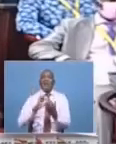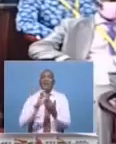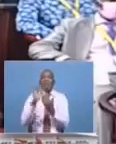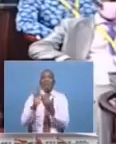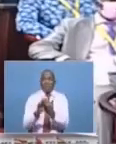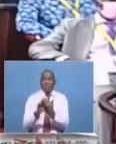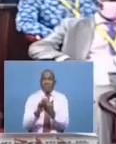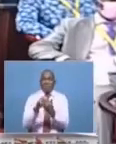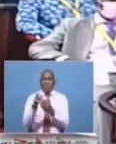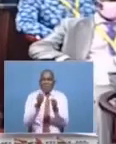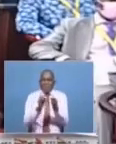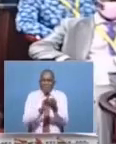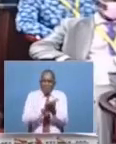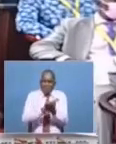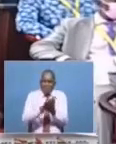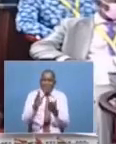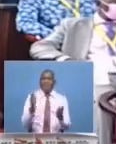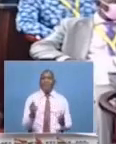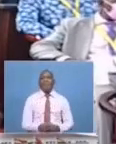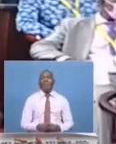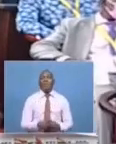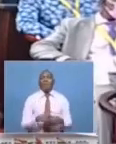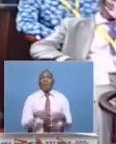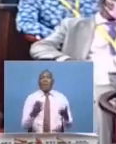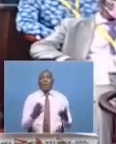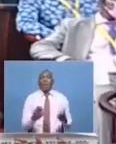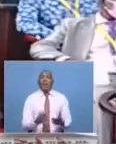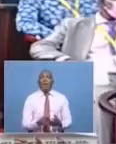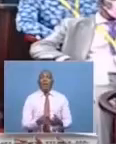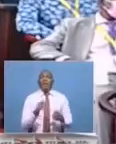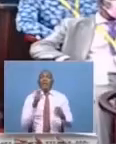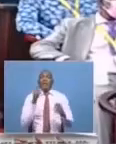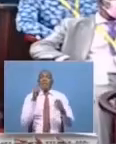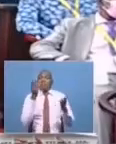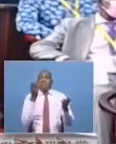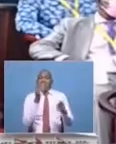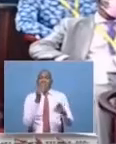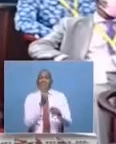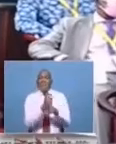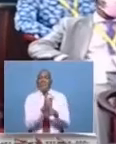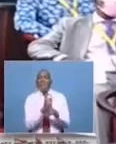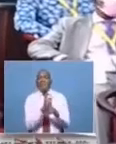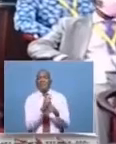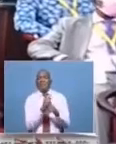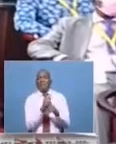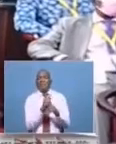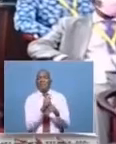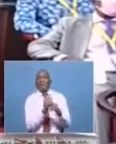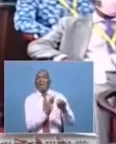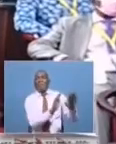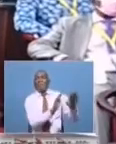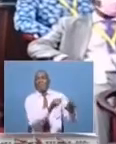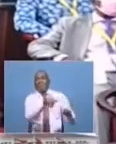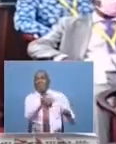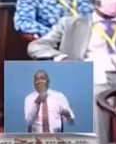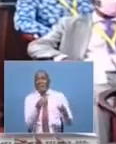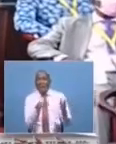clear from the onset in order to avoid any confusion